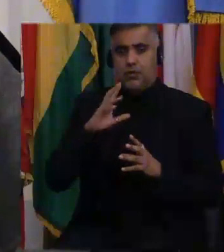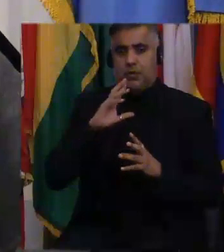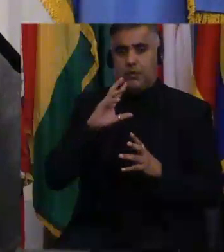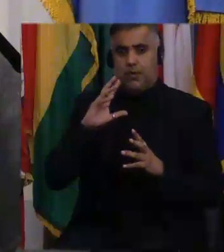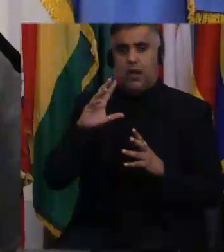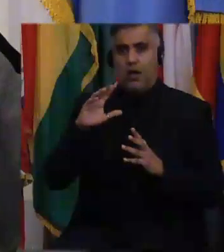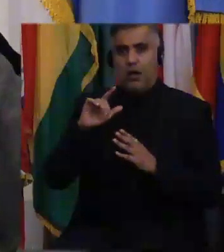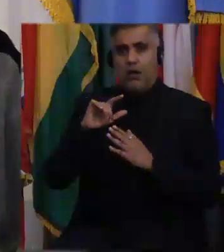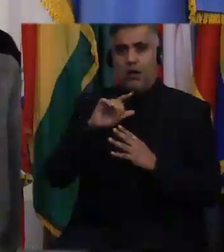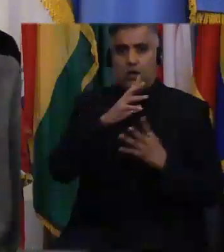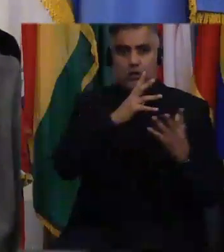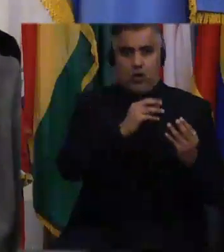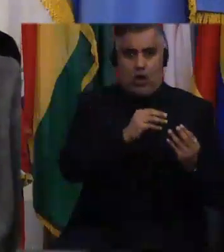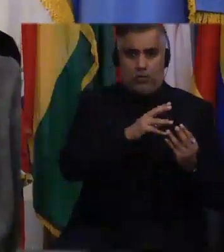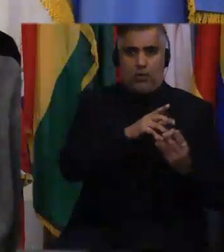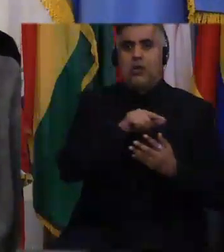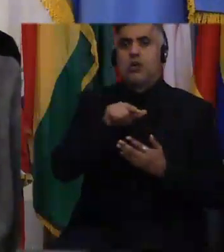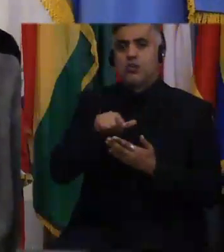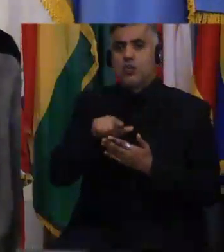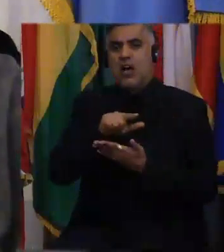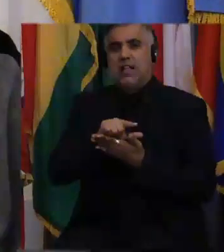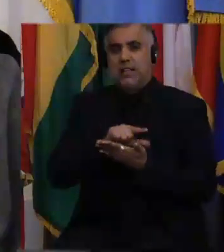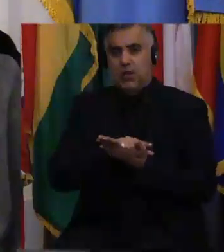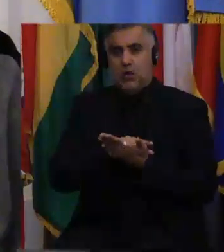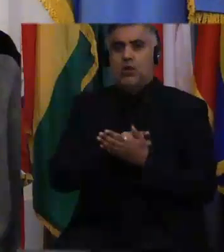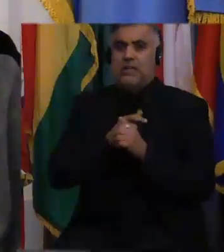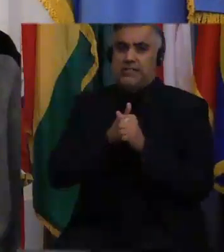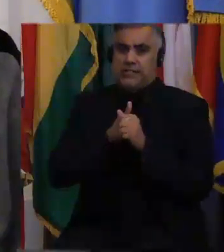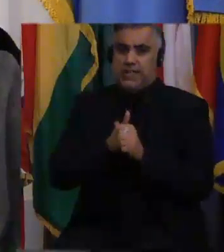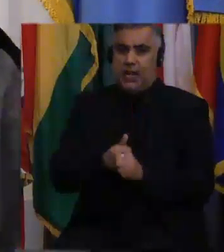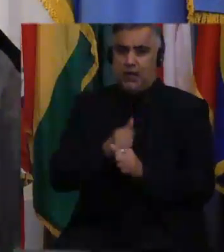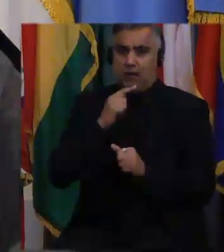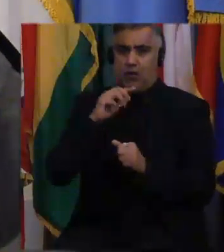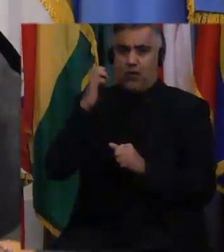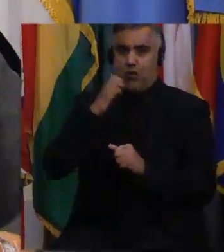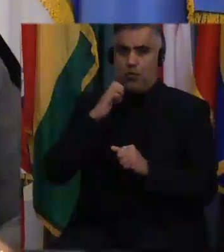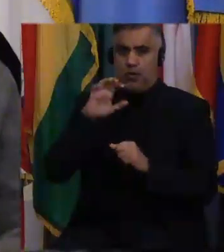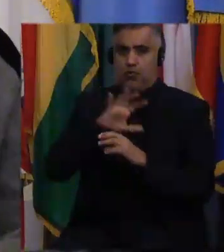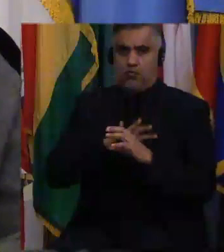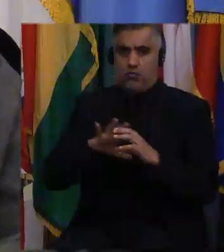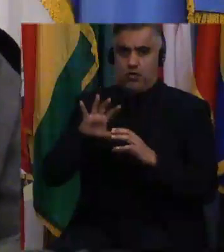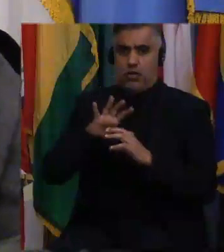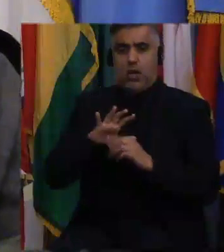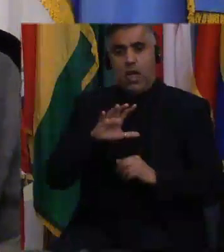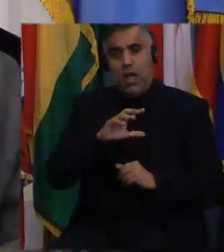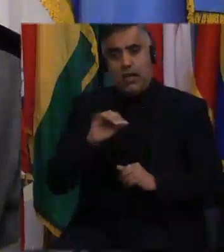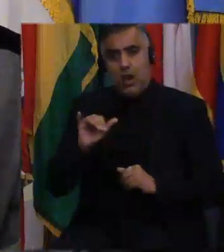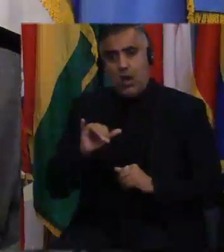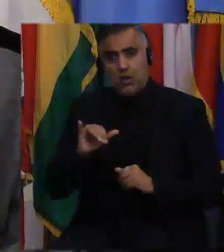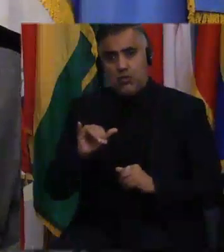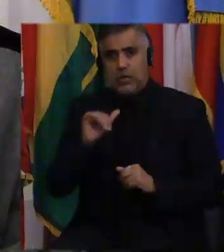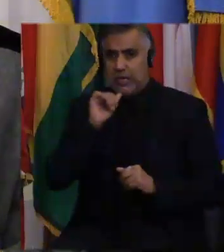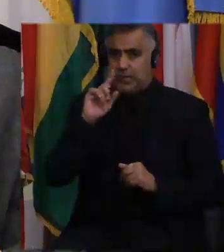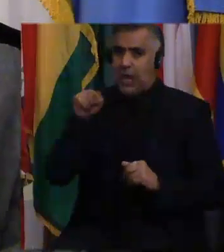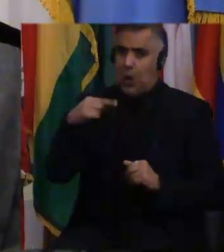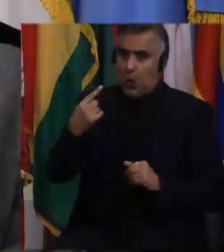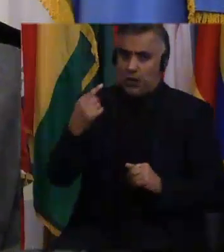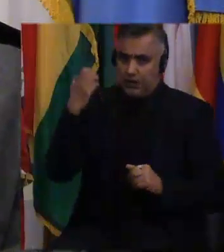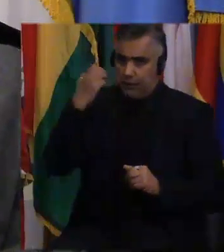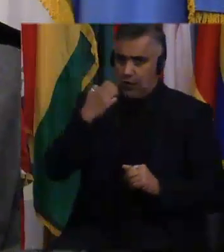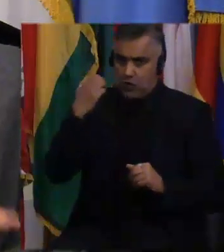international law into a legally binding standard for the European region. And I will end up by saying that it's not only for